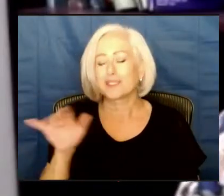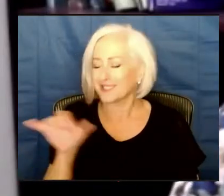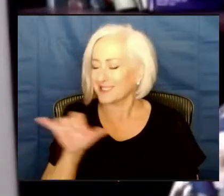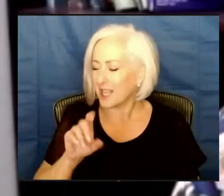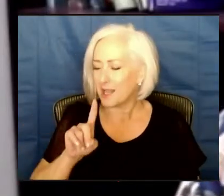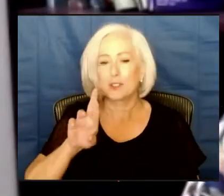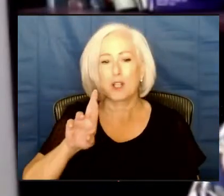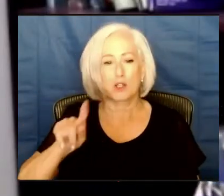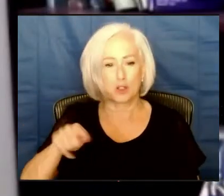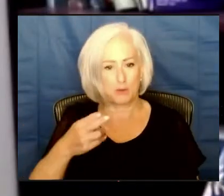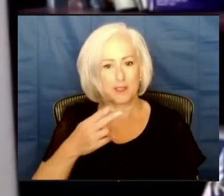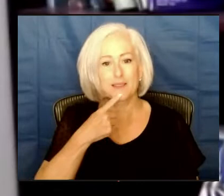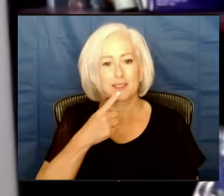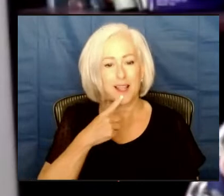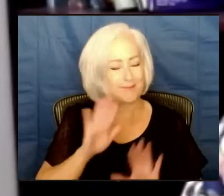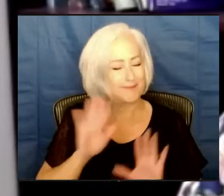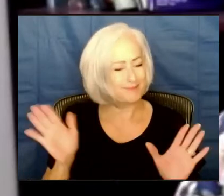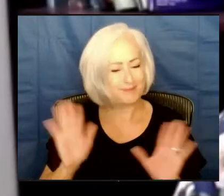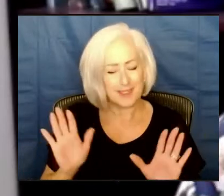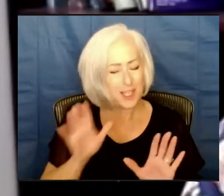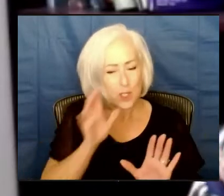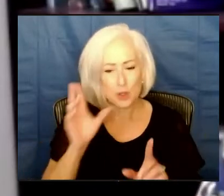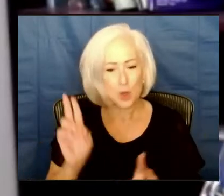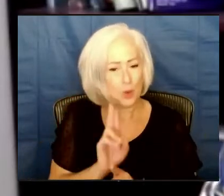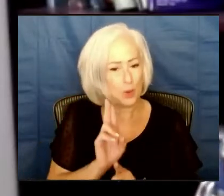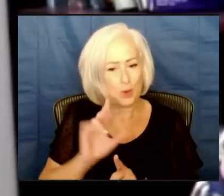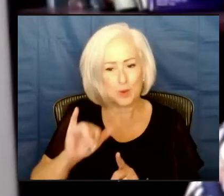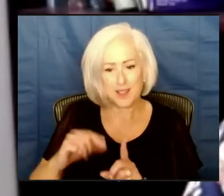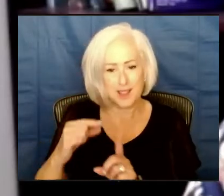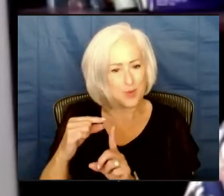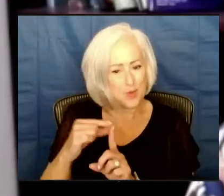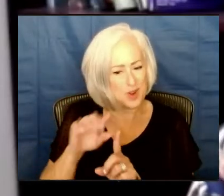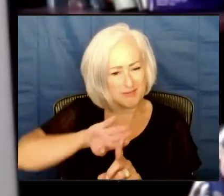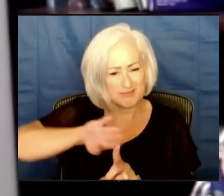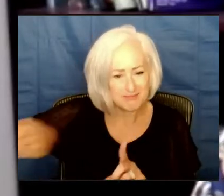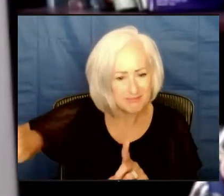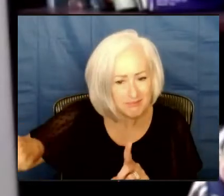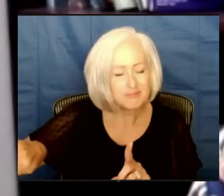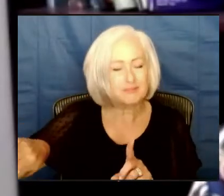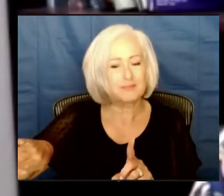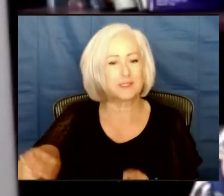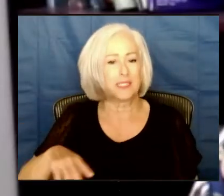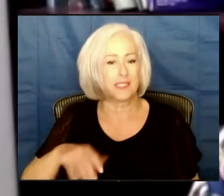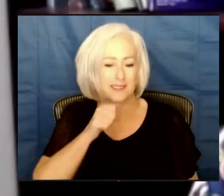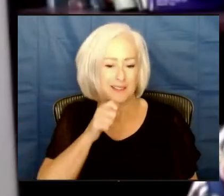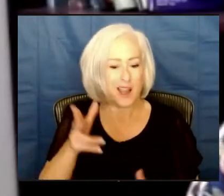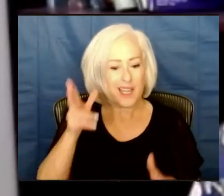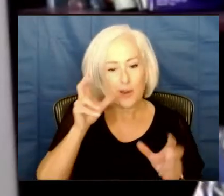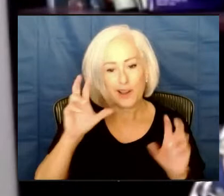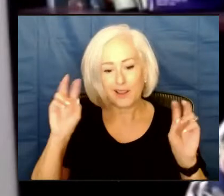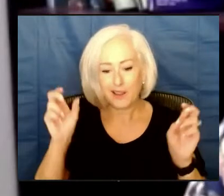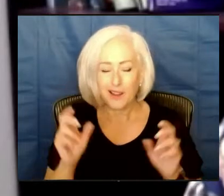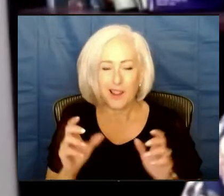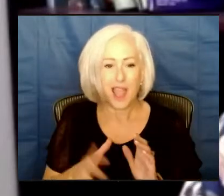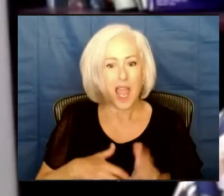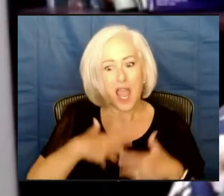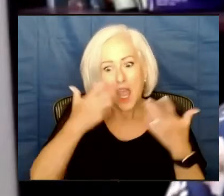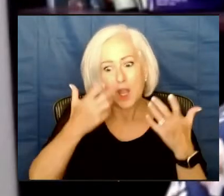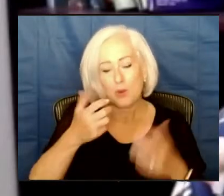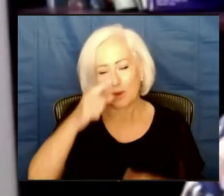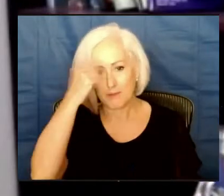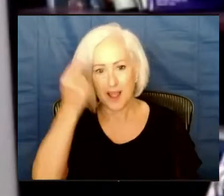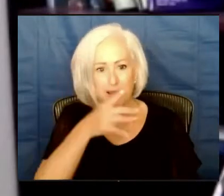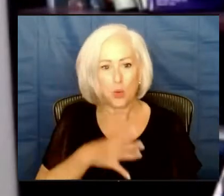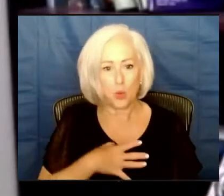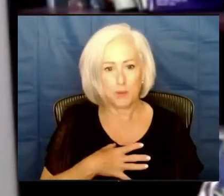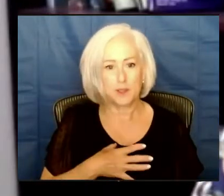from using that term, or like hearing that caricature of the angry Black woman. I thought the article